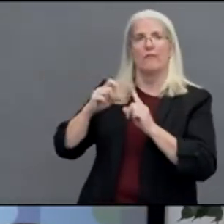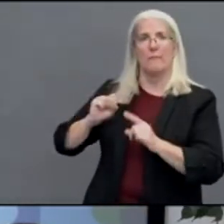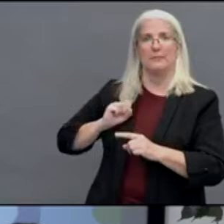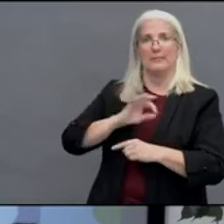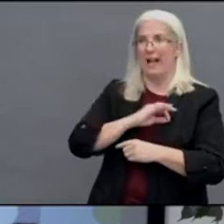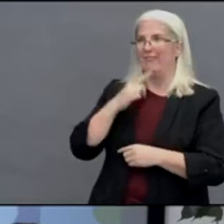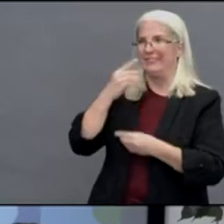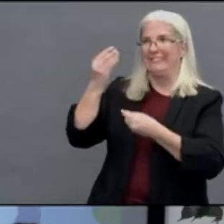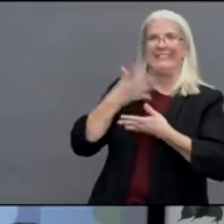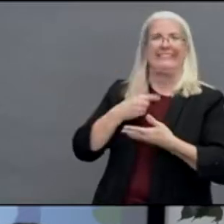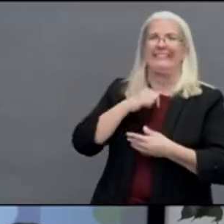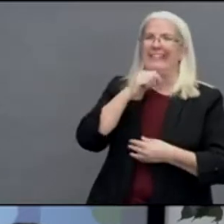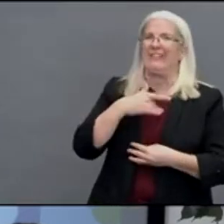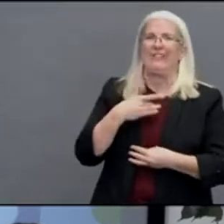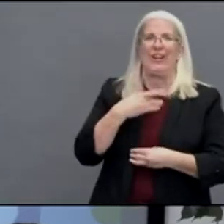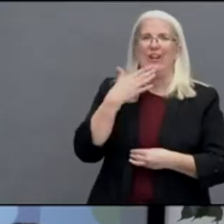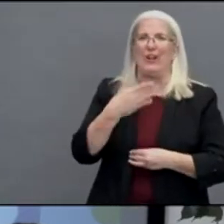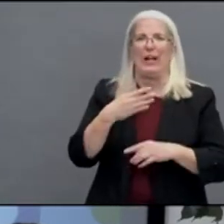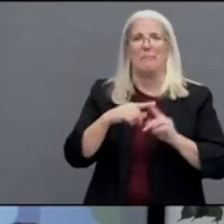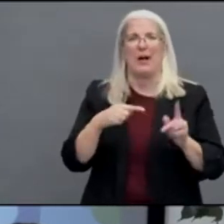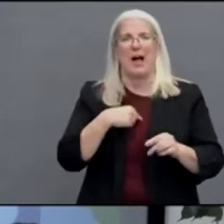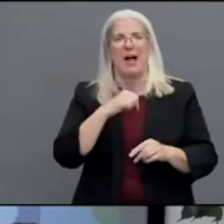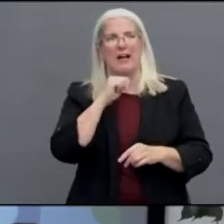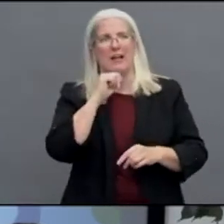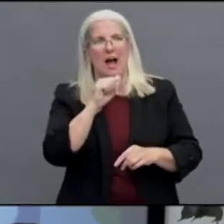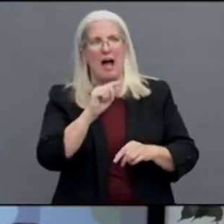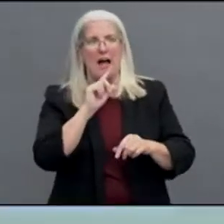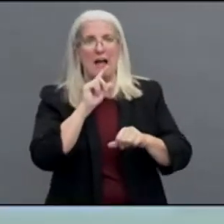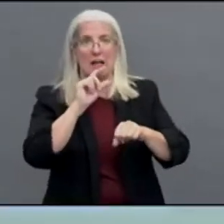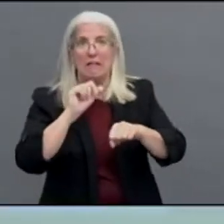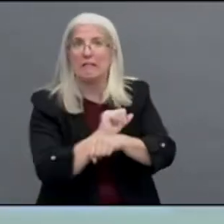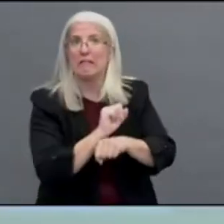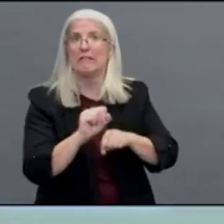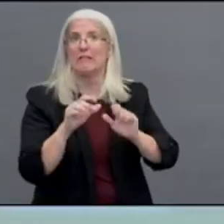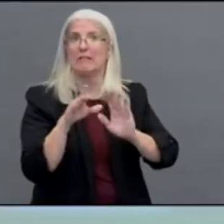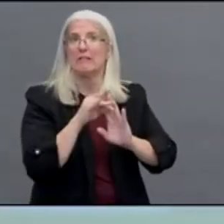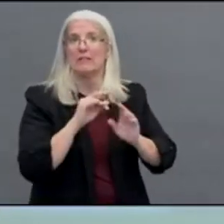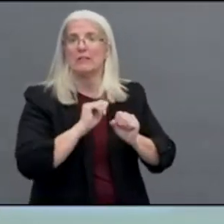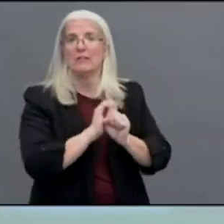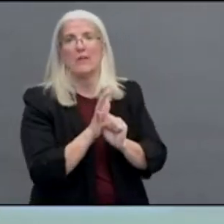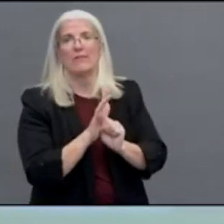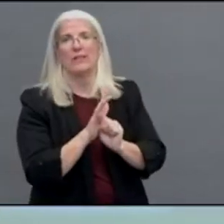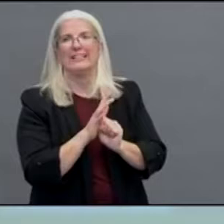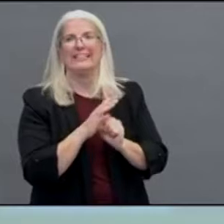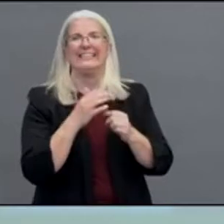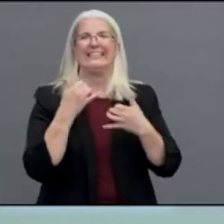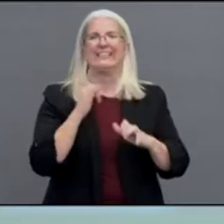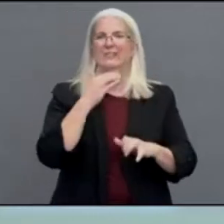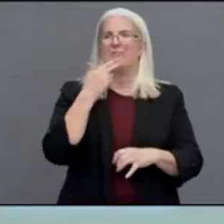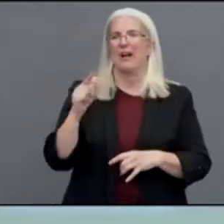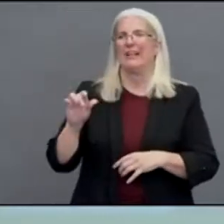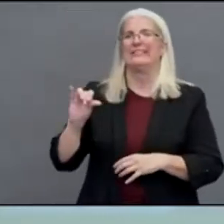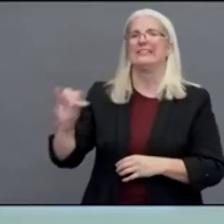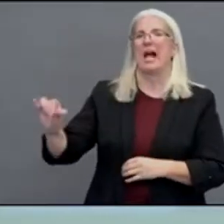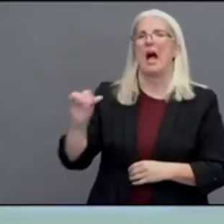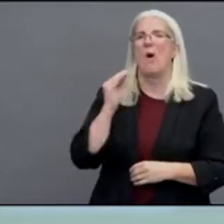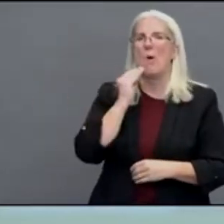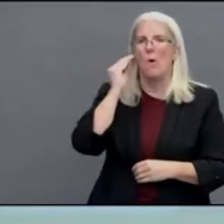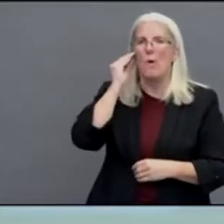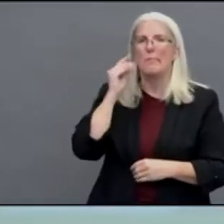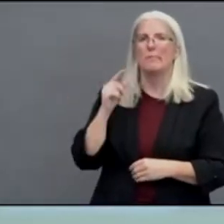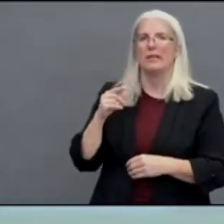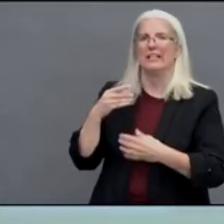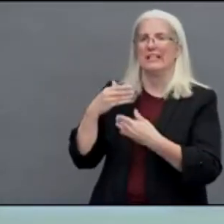feel well, but they don't have a confirmed positive case. It is good guidance for that individual to stay home and access testing as well. We